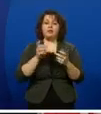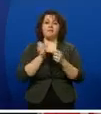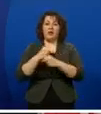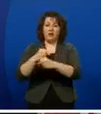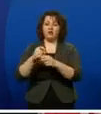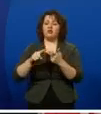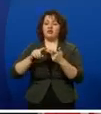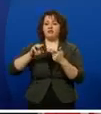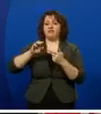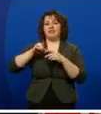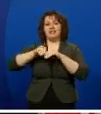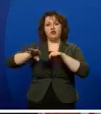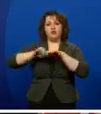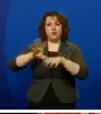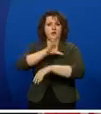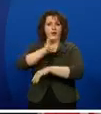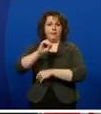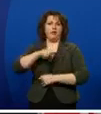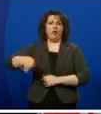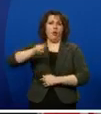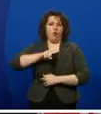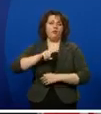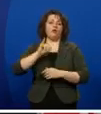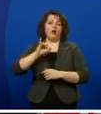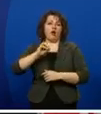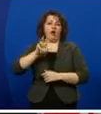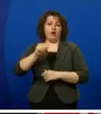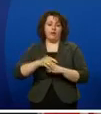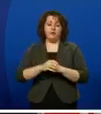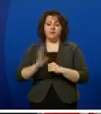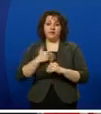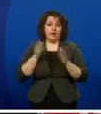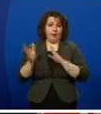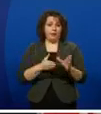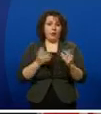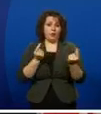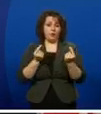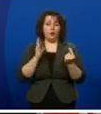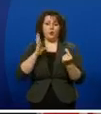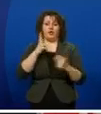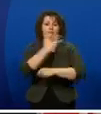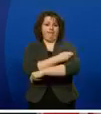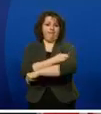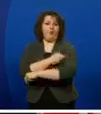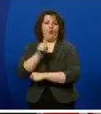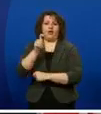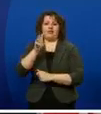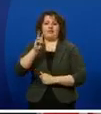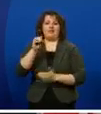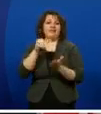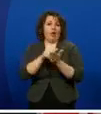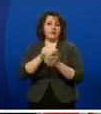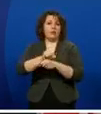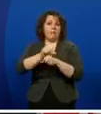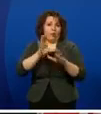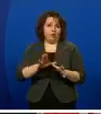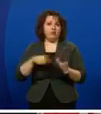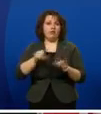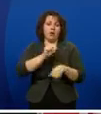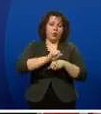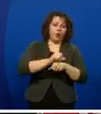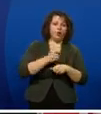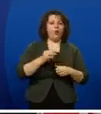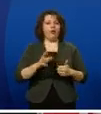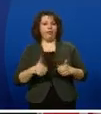distribution companies across the state of Iowa. Our plan is to vaccinate nearly 160,000 employees who work or